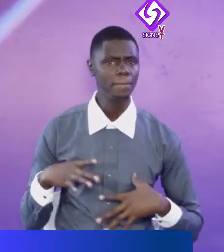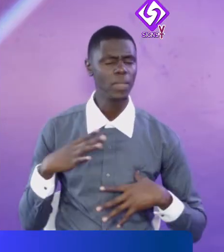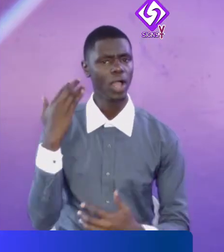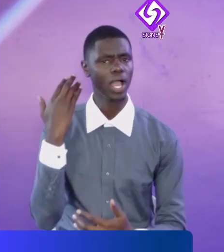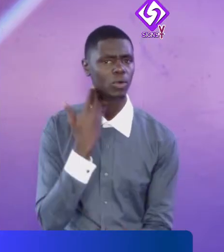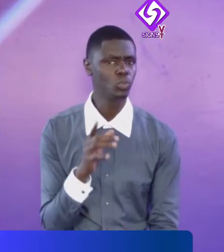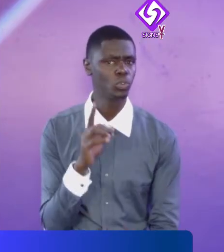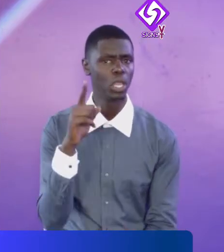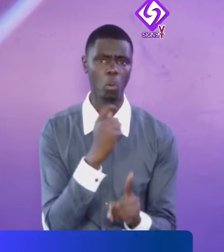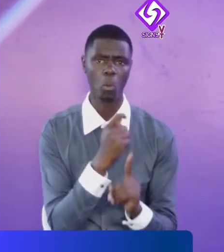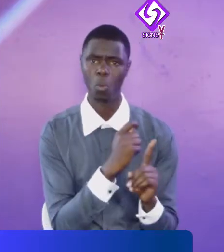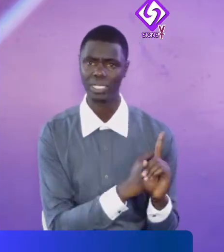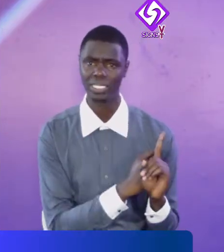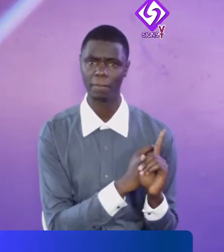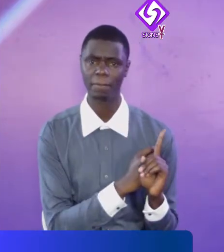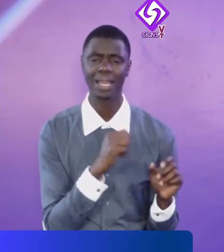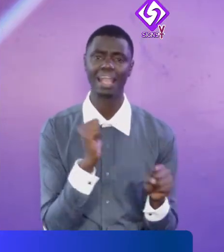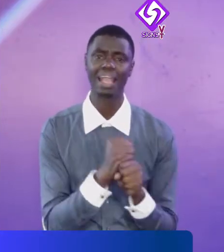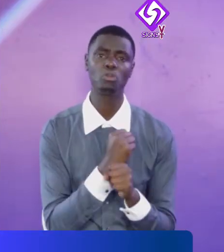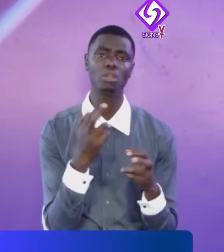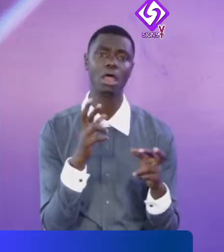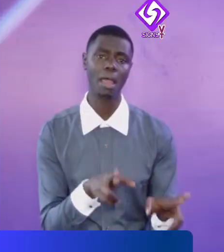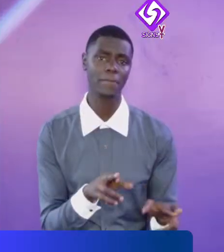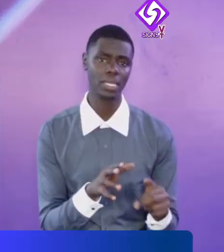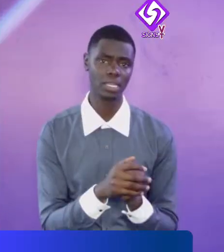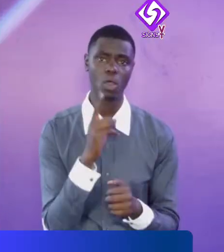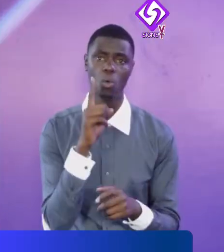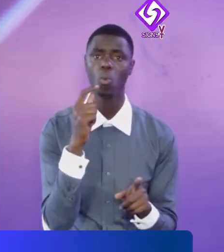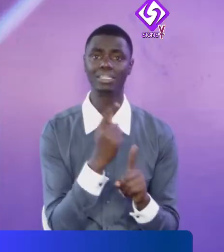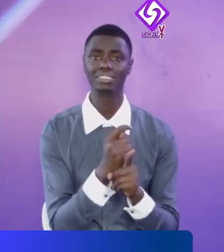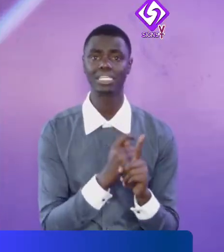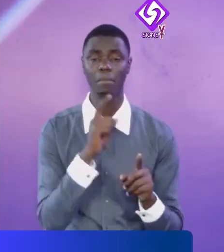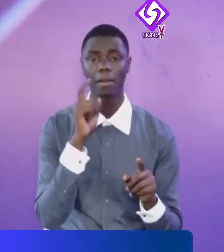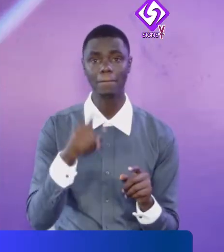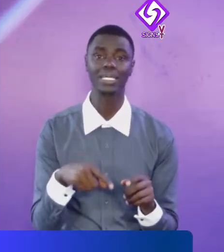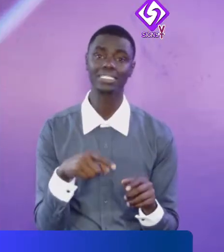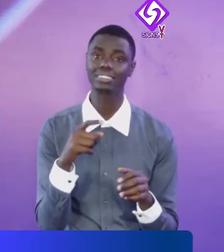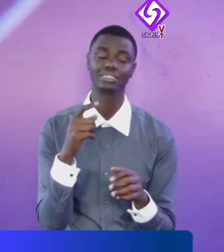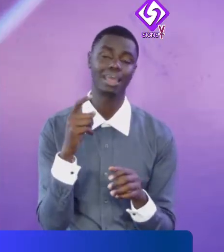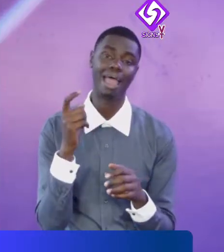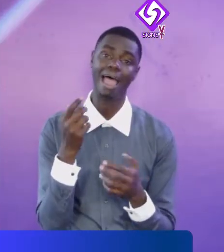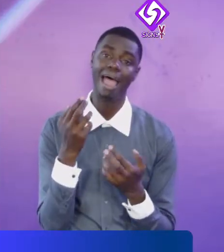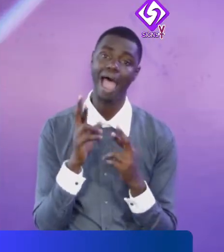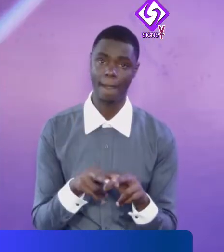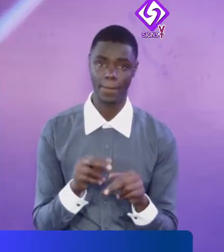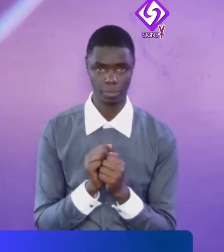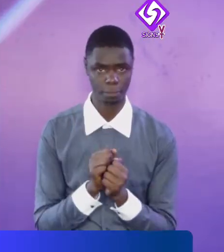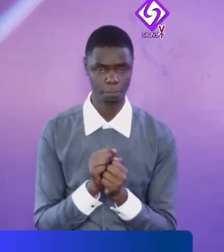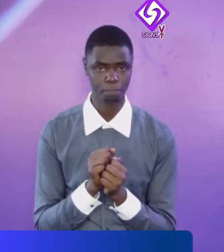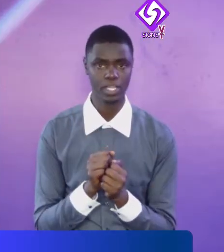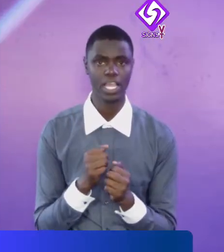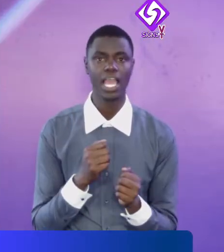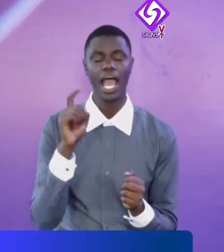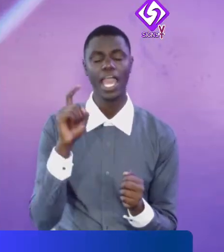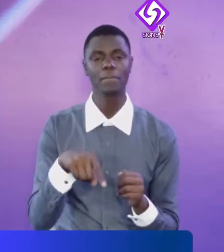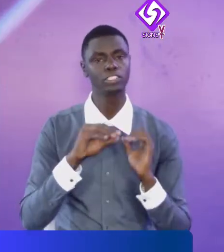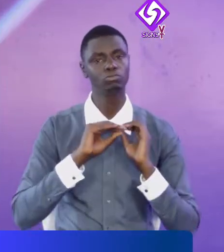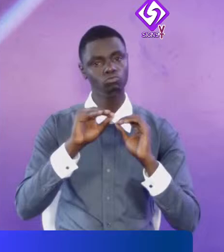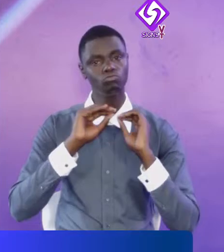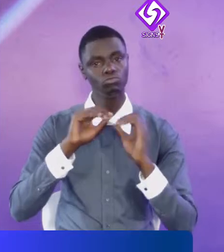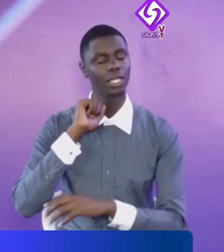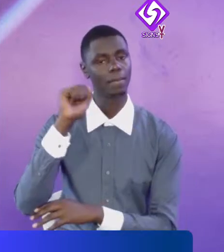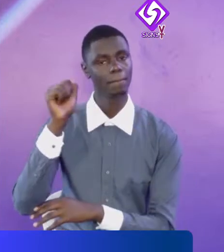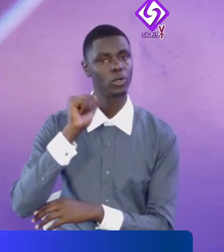that one term won't happen. One term must be made to happen. I also want to do some education to the